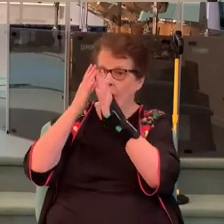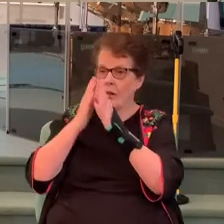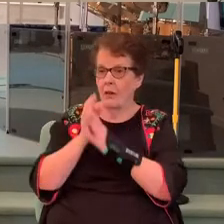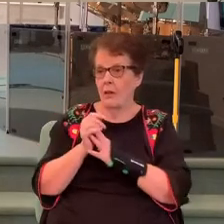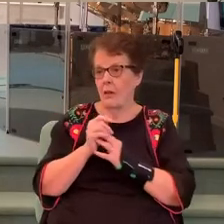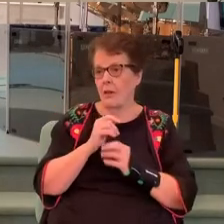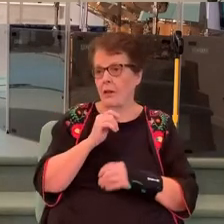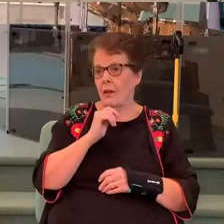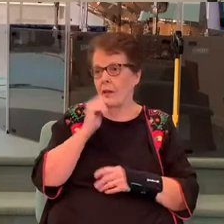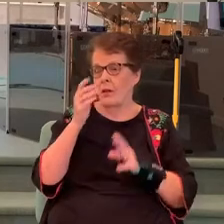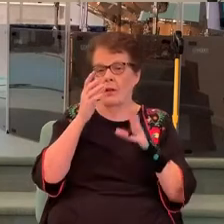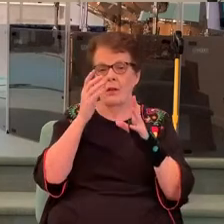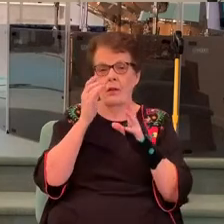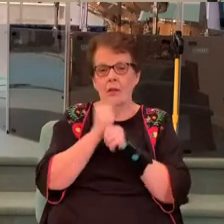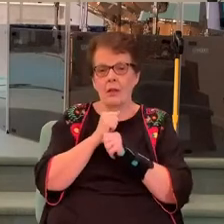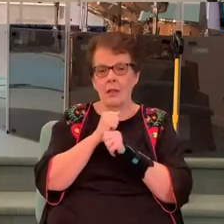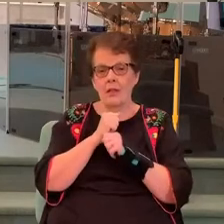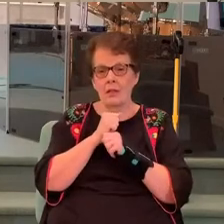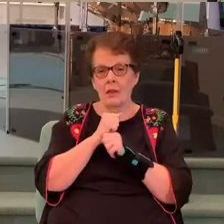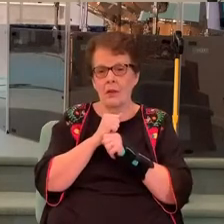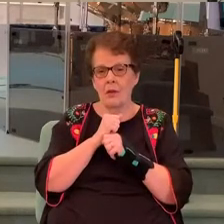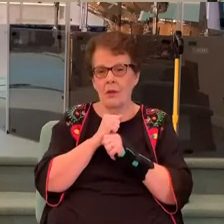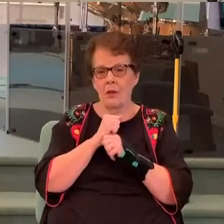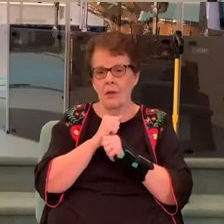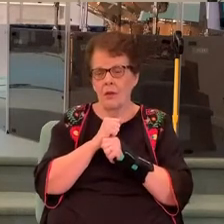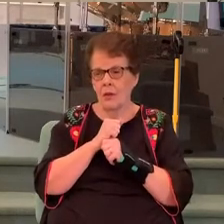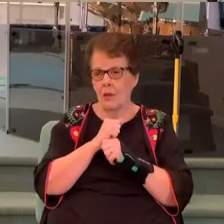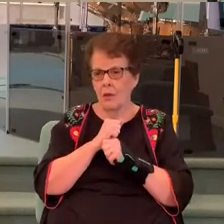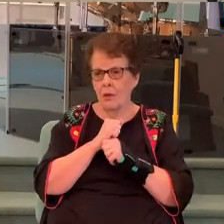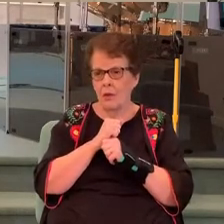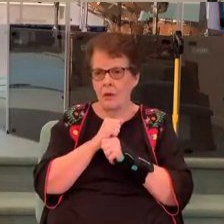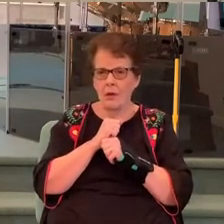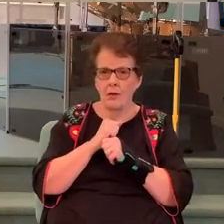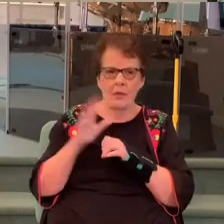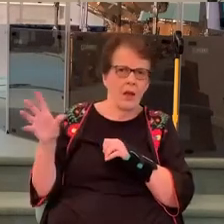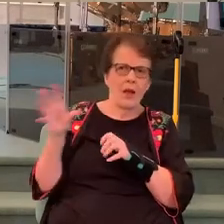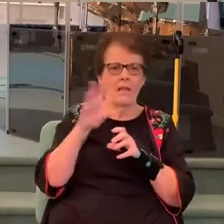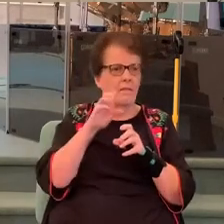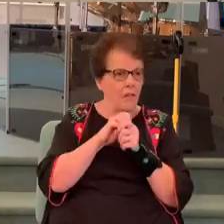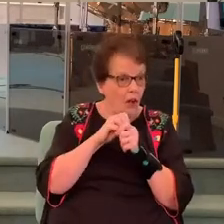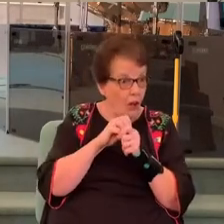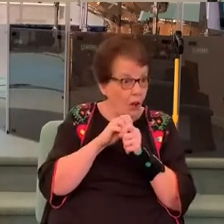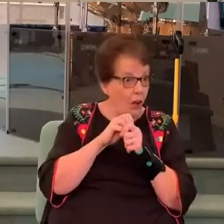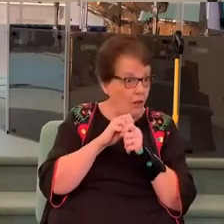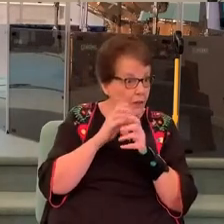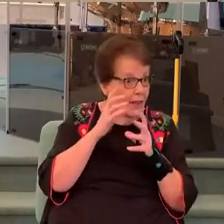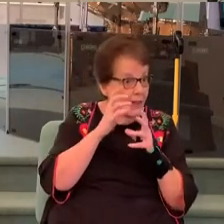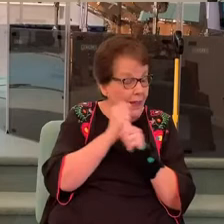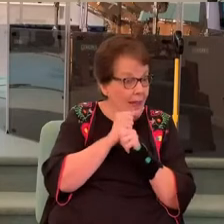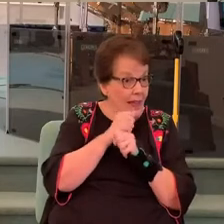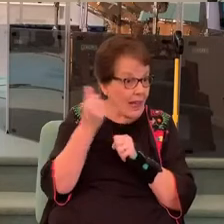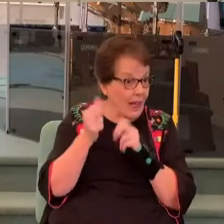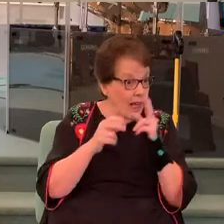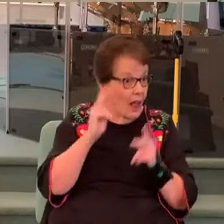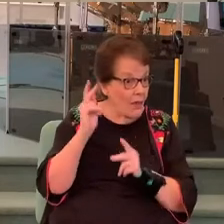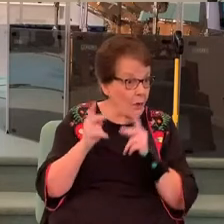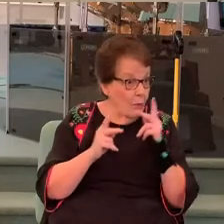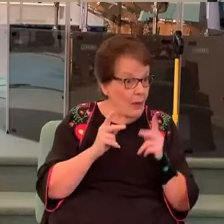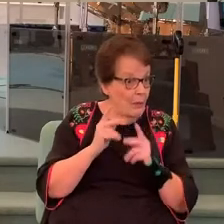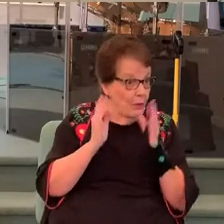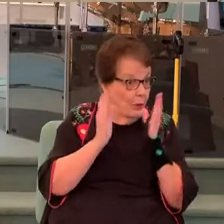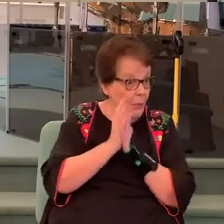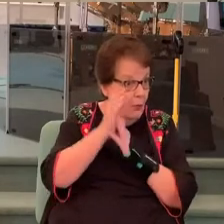Don't get so wound up in getting other people to intercede for you that you forget to go to the Lord and make supplication